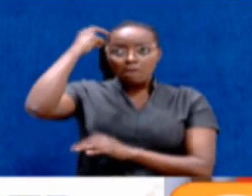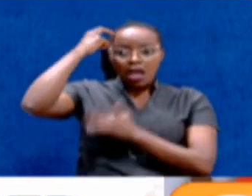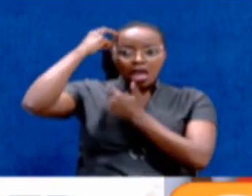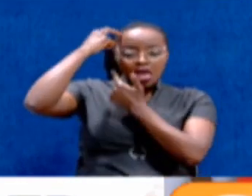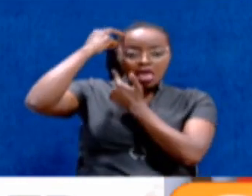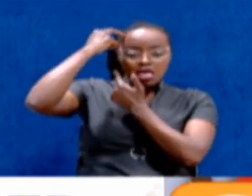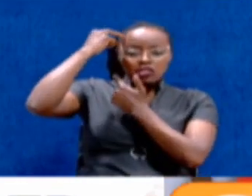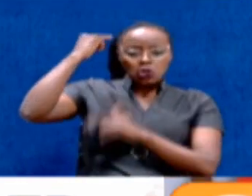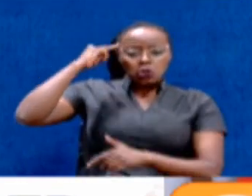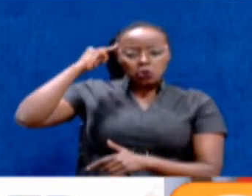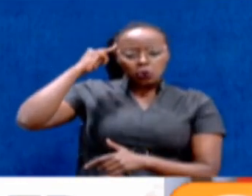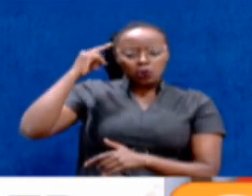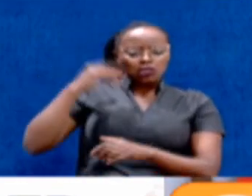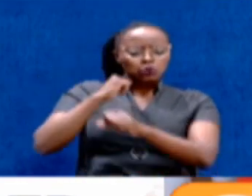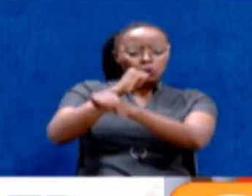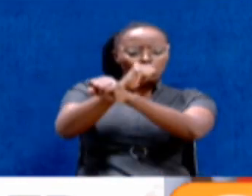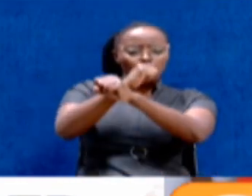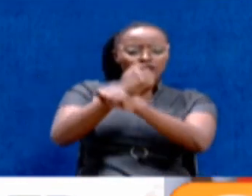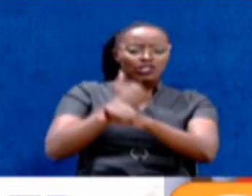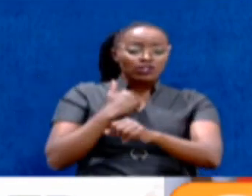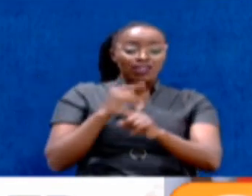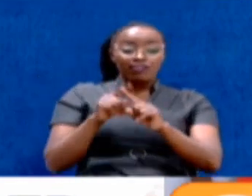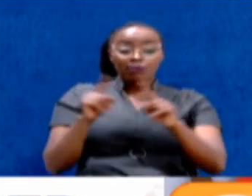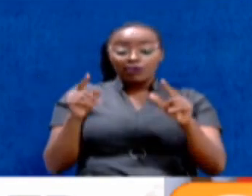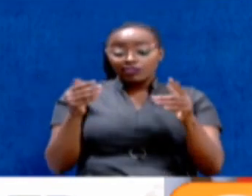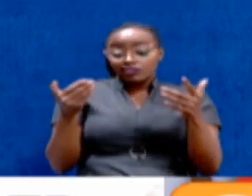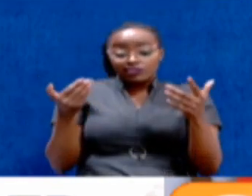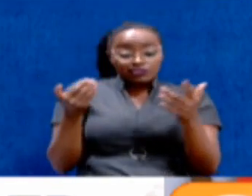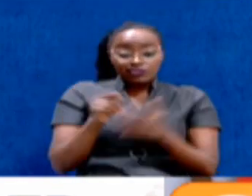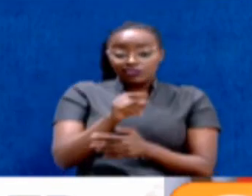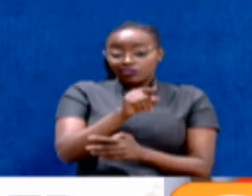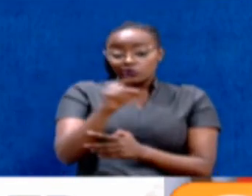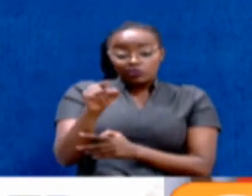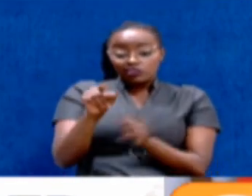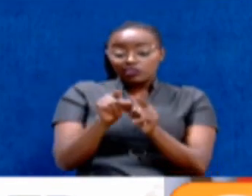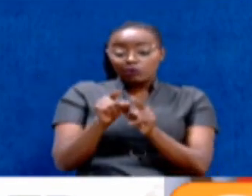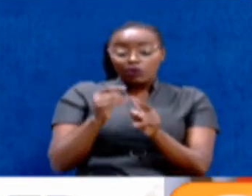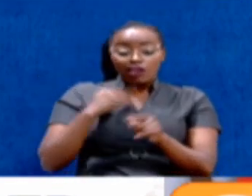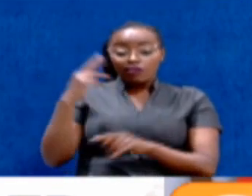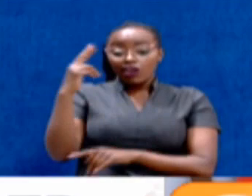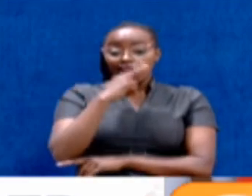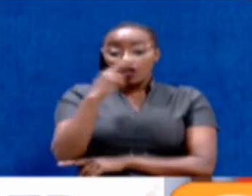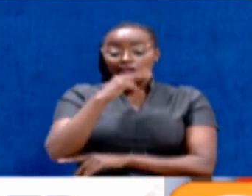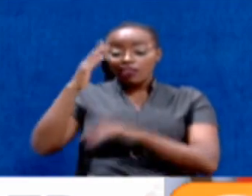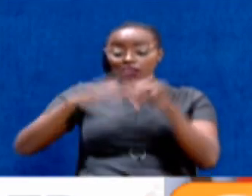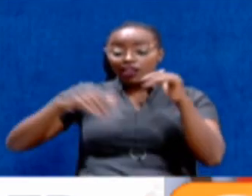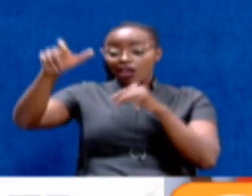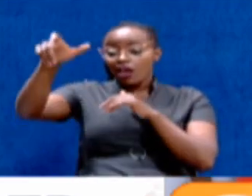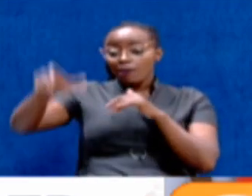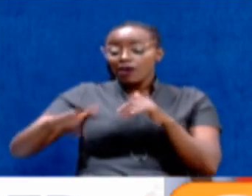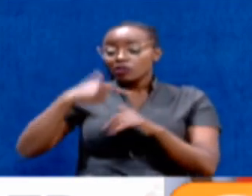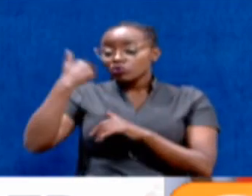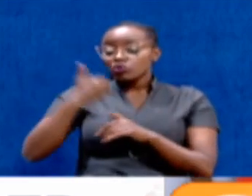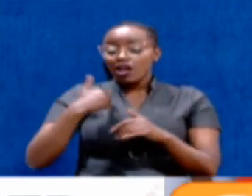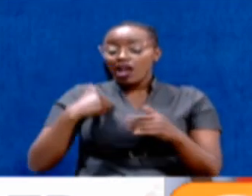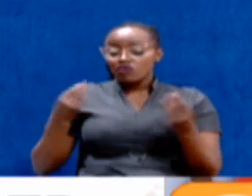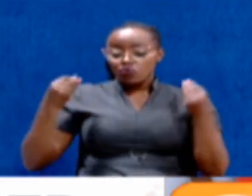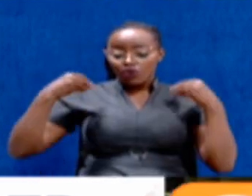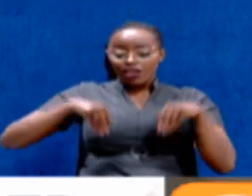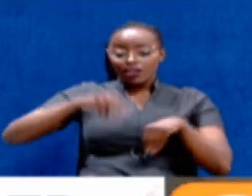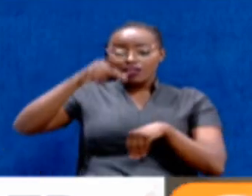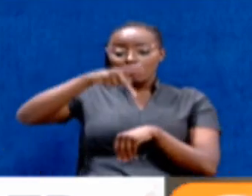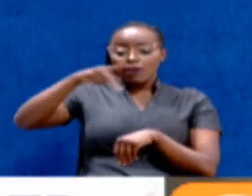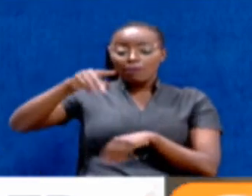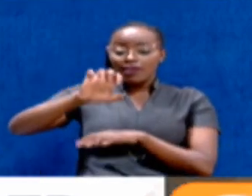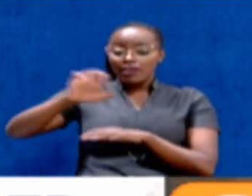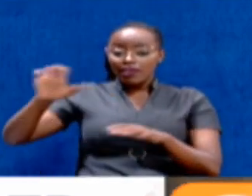psychologically, you'll think that you're protected, but you are more exposed than the person who has not donned a